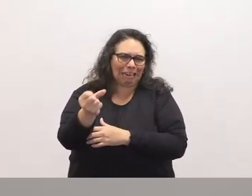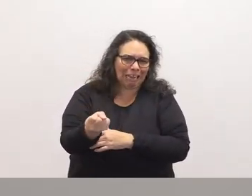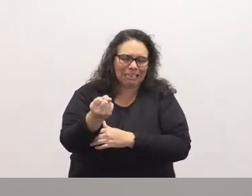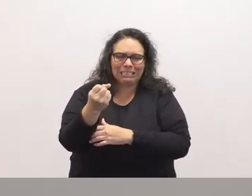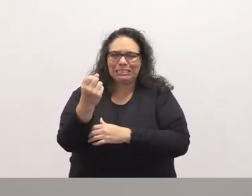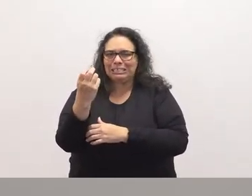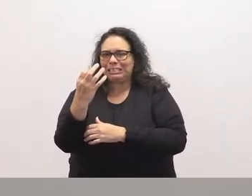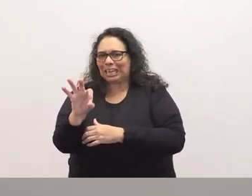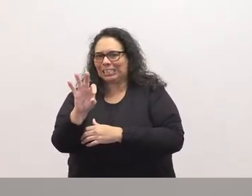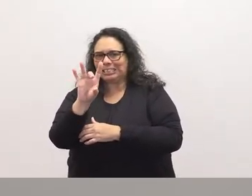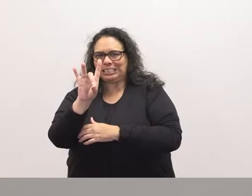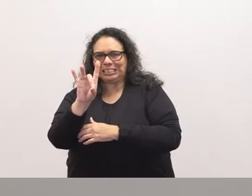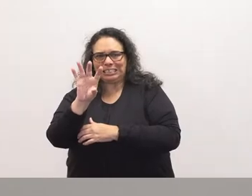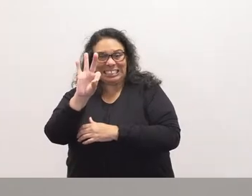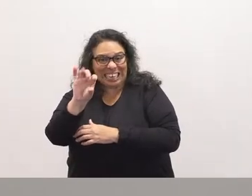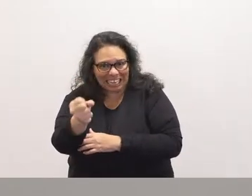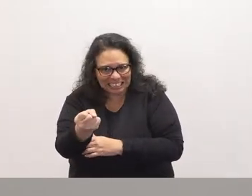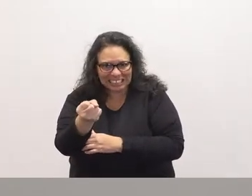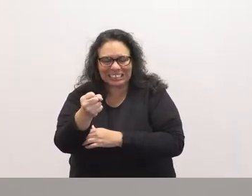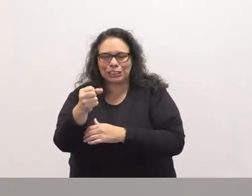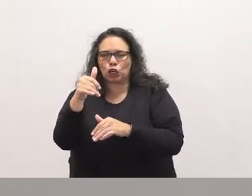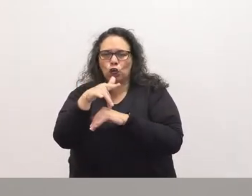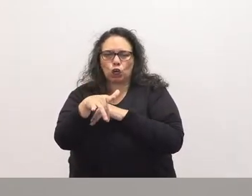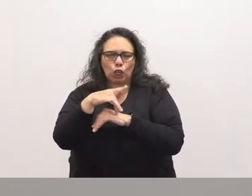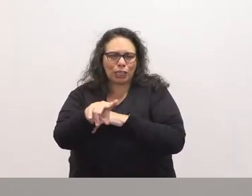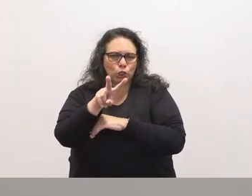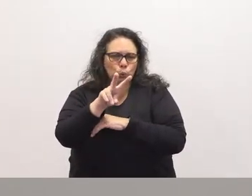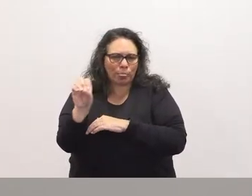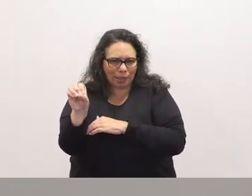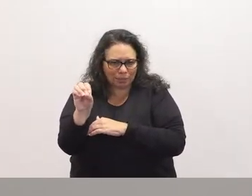early 2000s. And